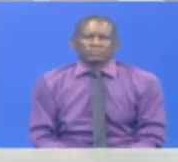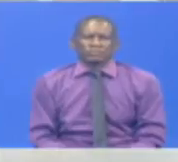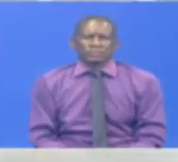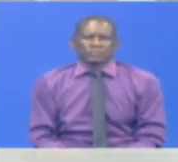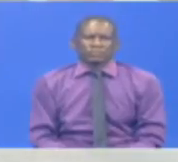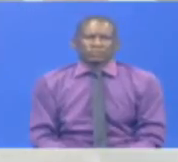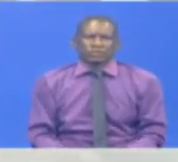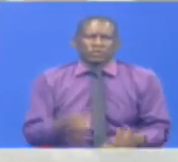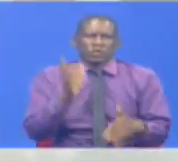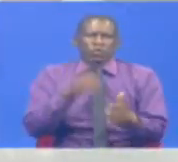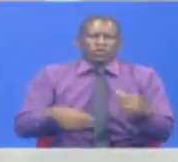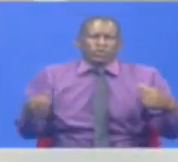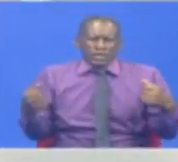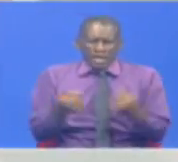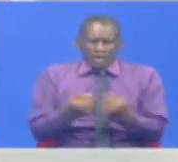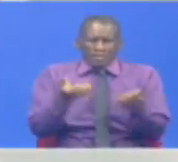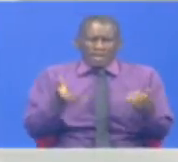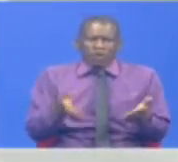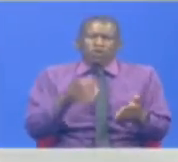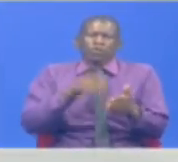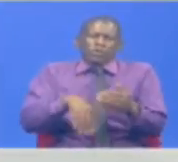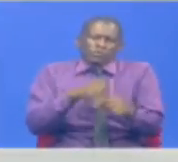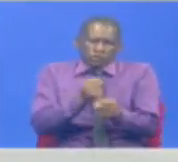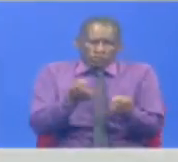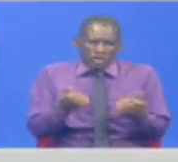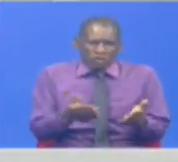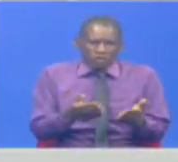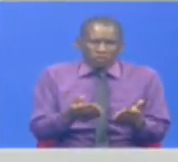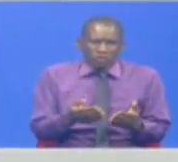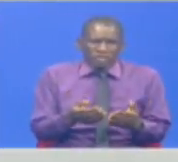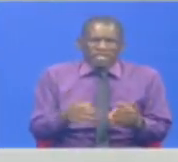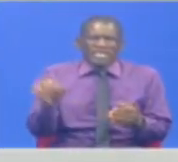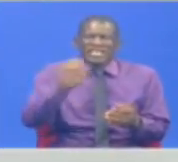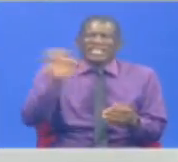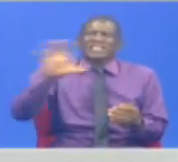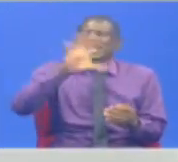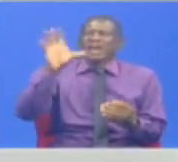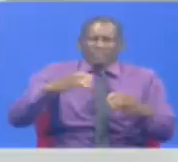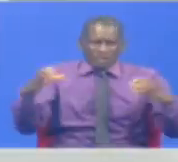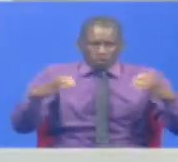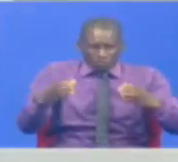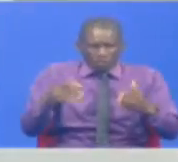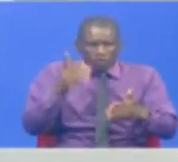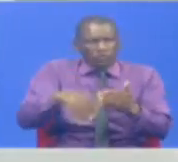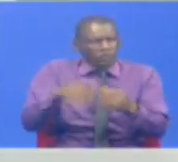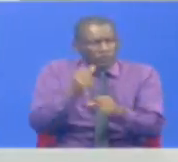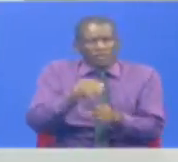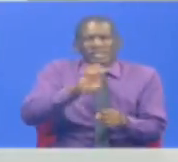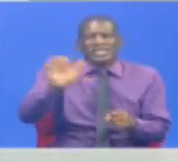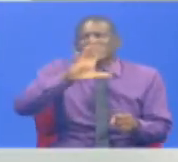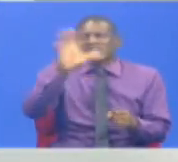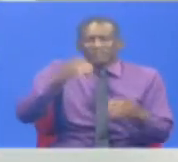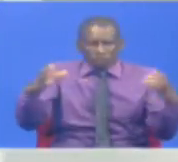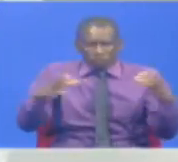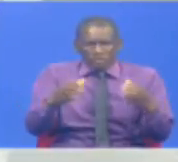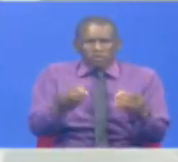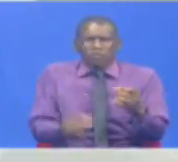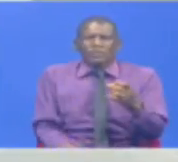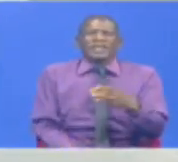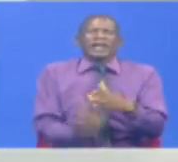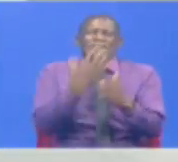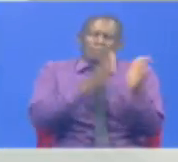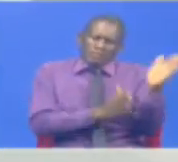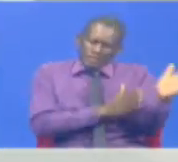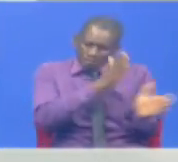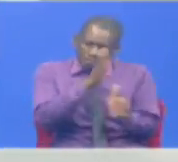What will happen eventually in the larger East African community mechanism? We are going to develop modalities